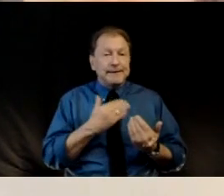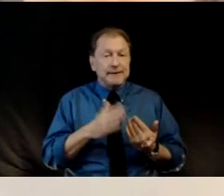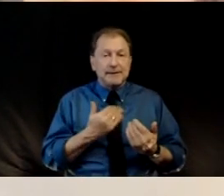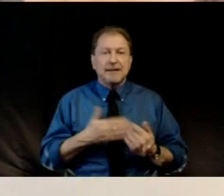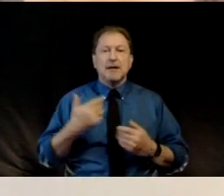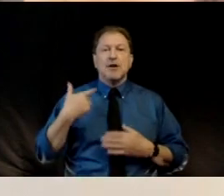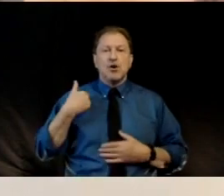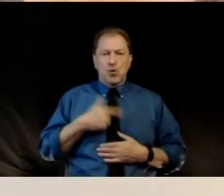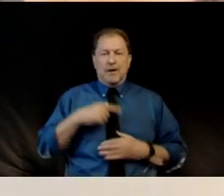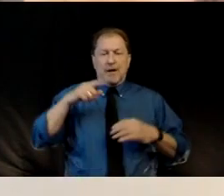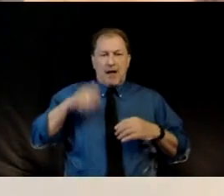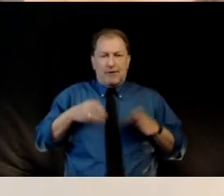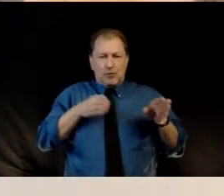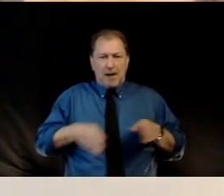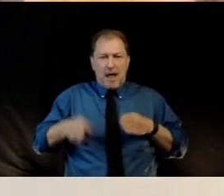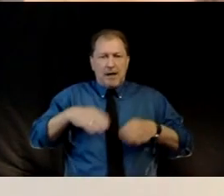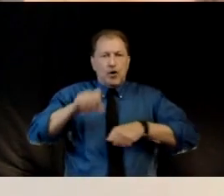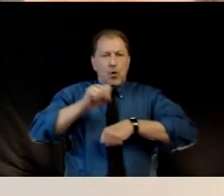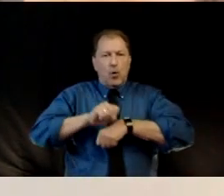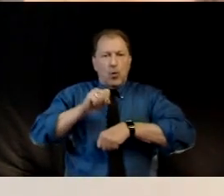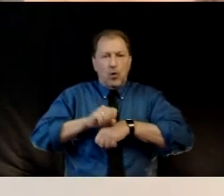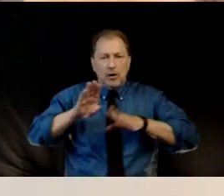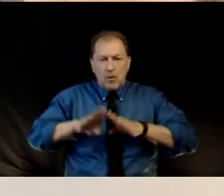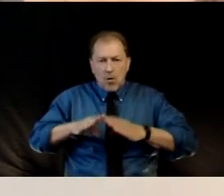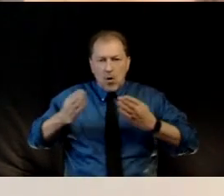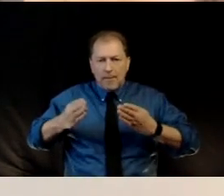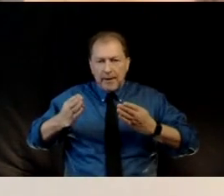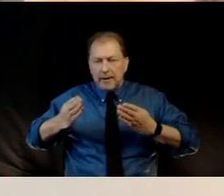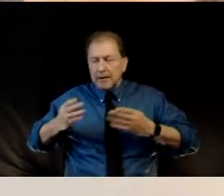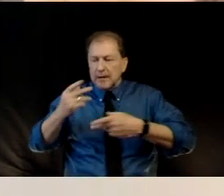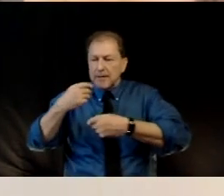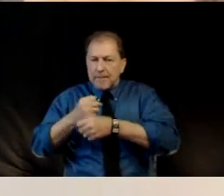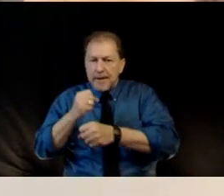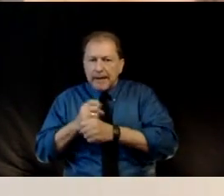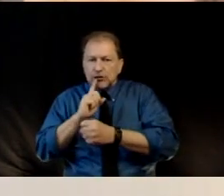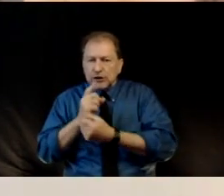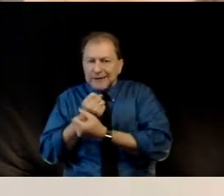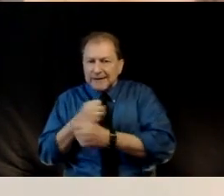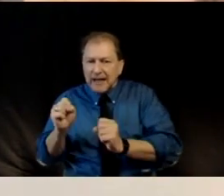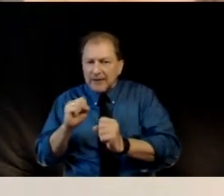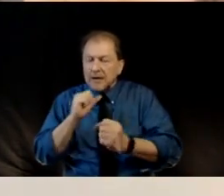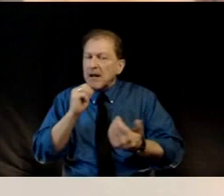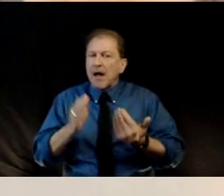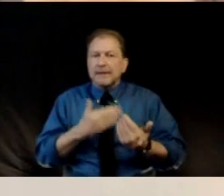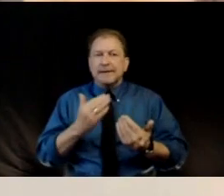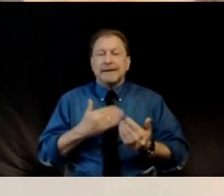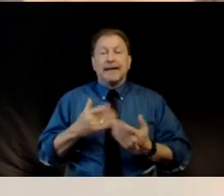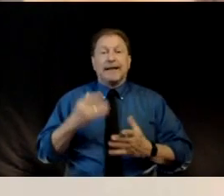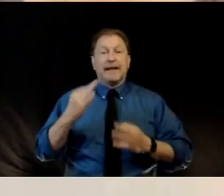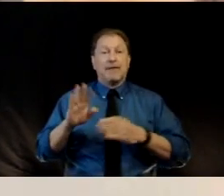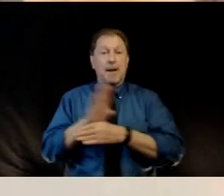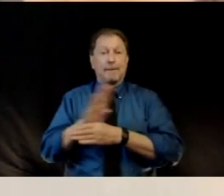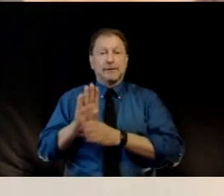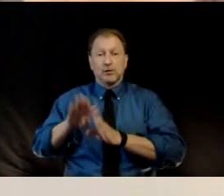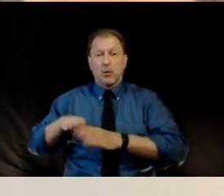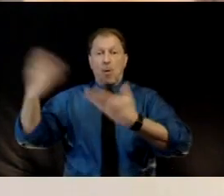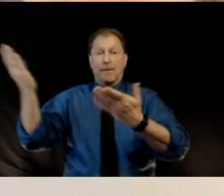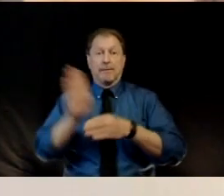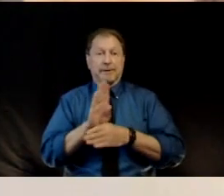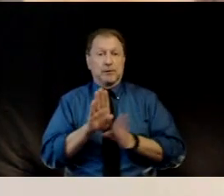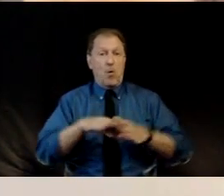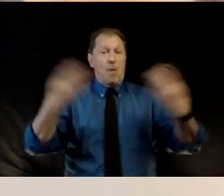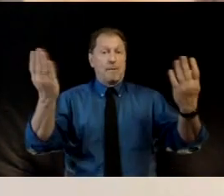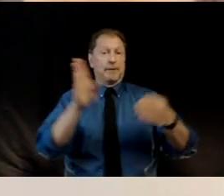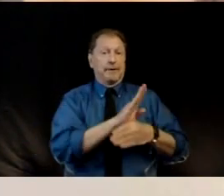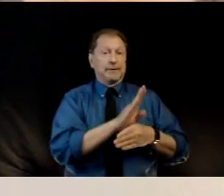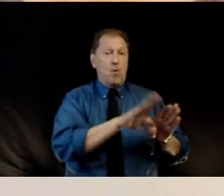this. Our transmission balance is tenuous, and business as usual could set off another wave of infections that